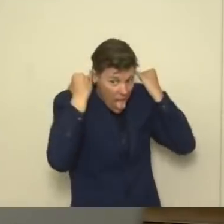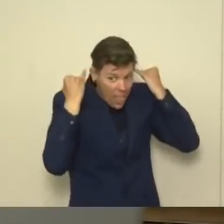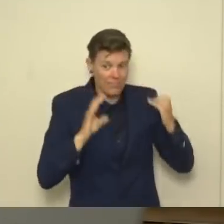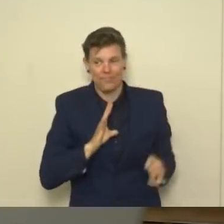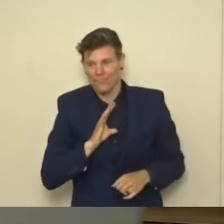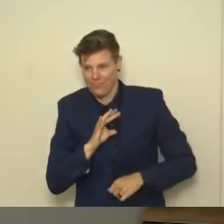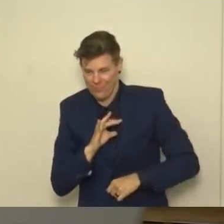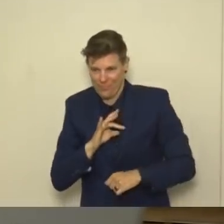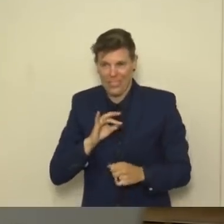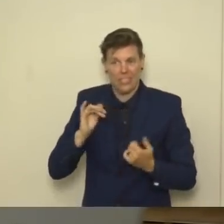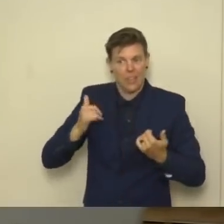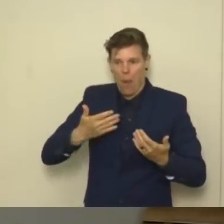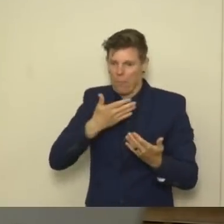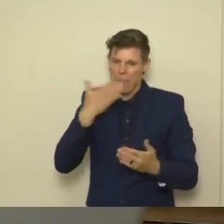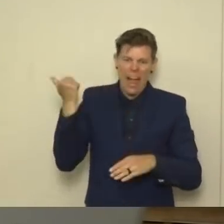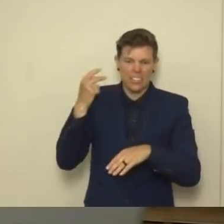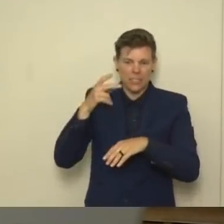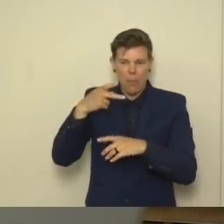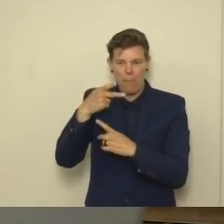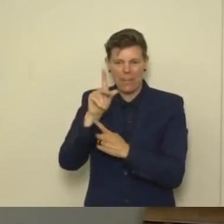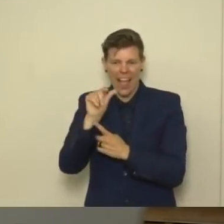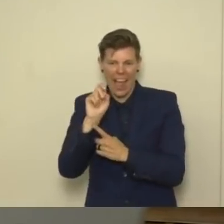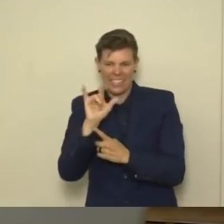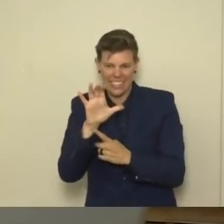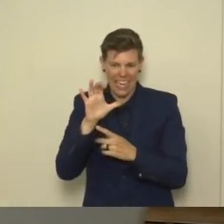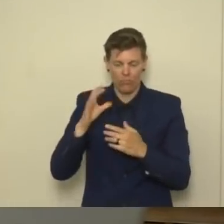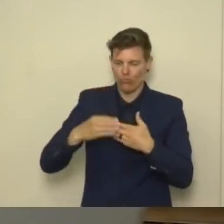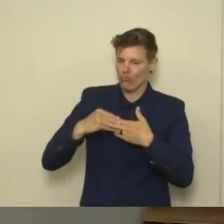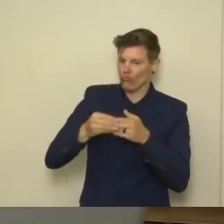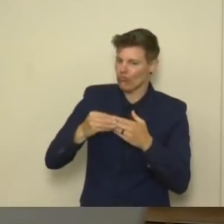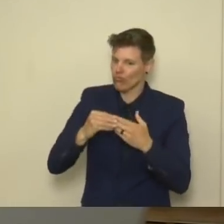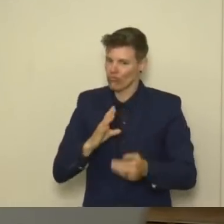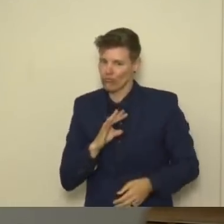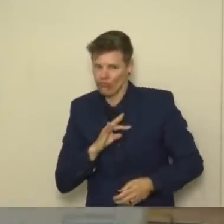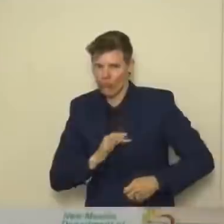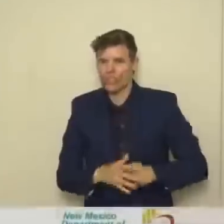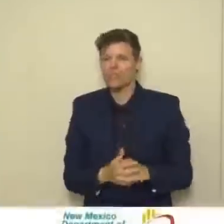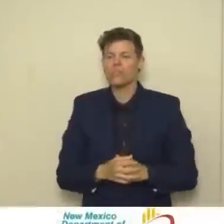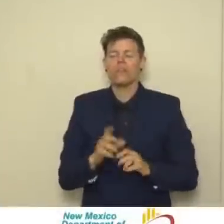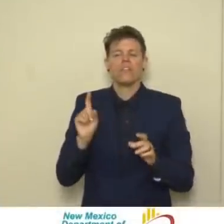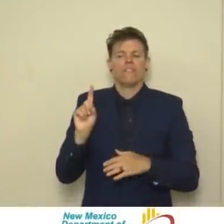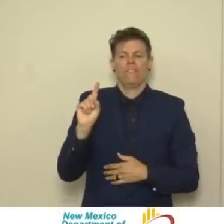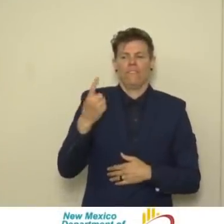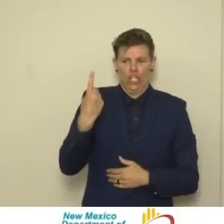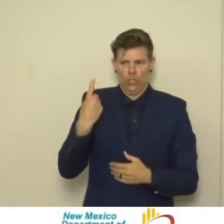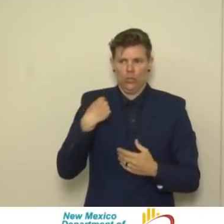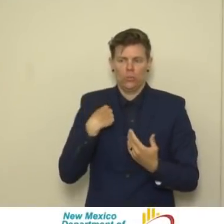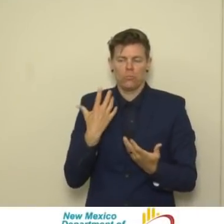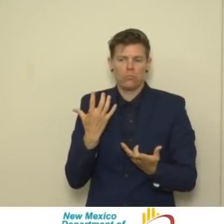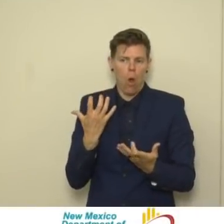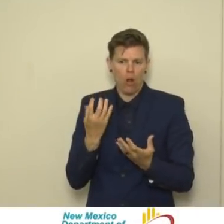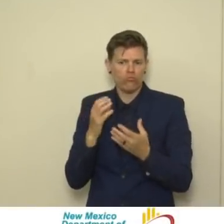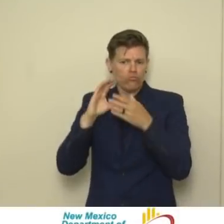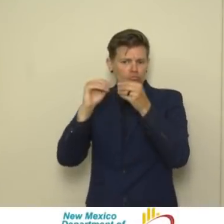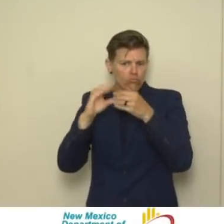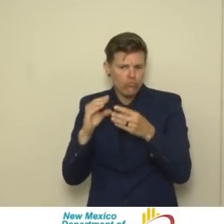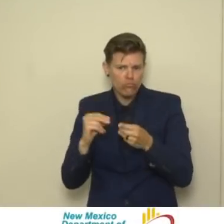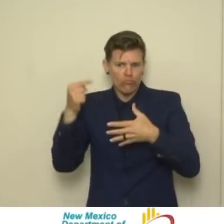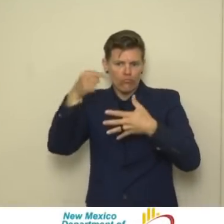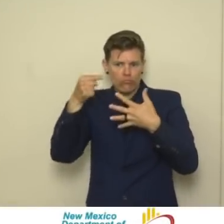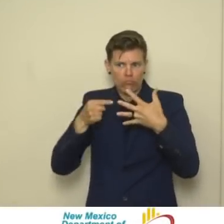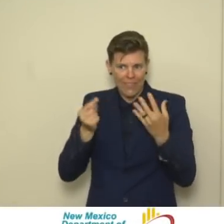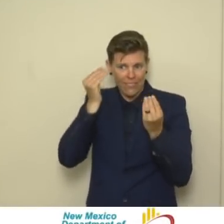comfortable. Thank you. So I wanted to give everybody a quick update. If we could go to the first slide, please. Federal pandemic